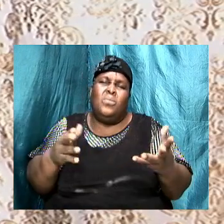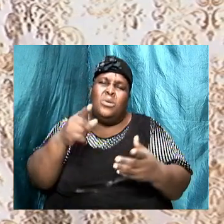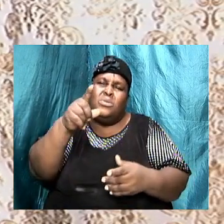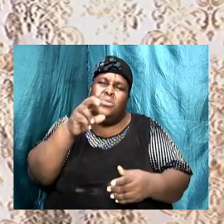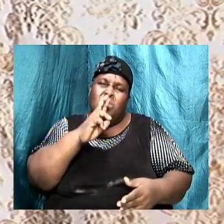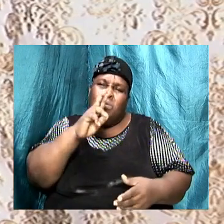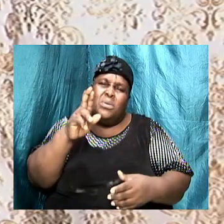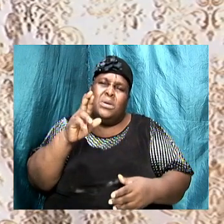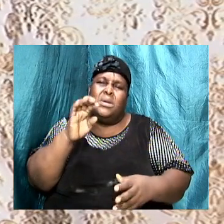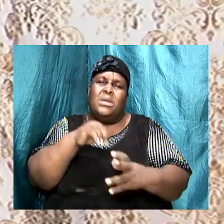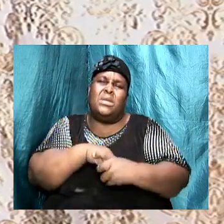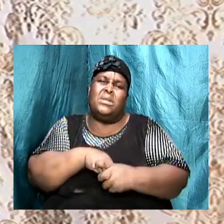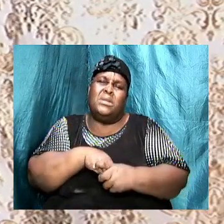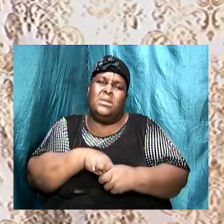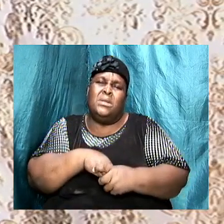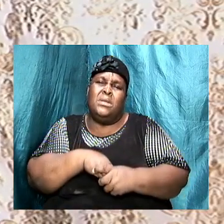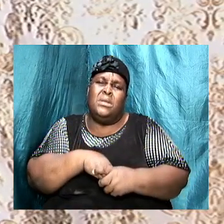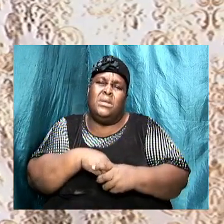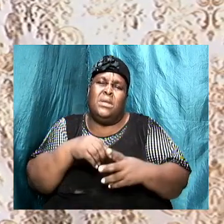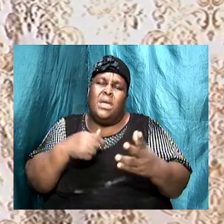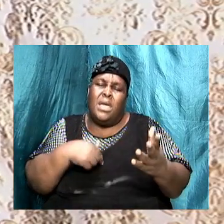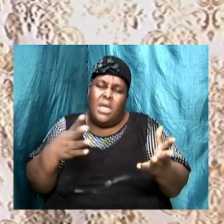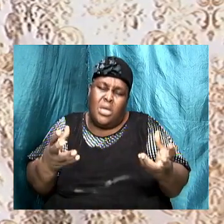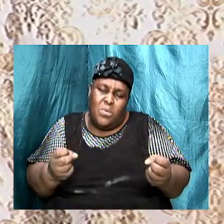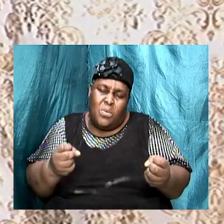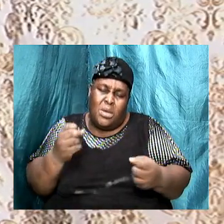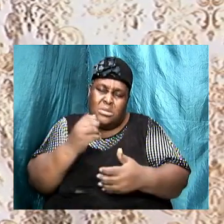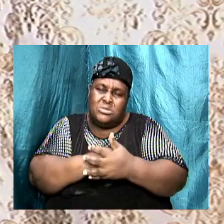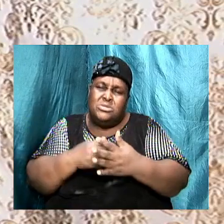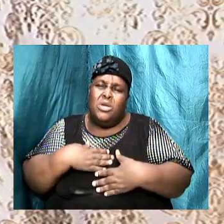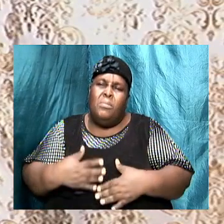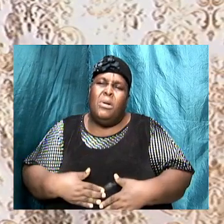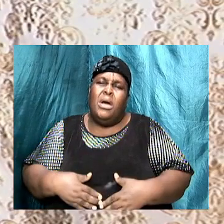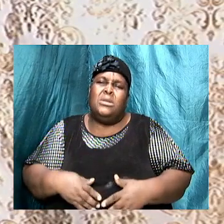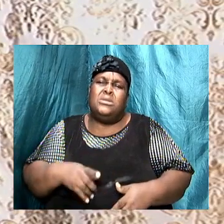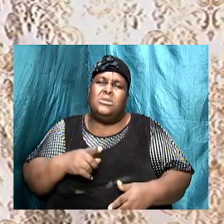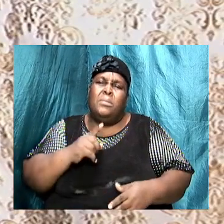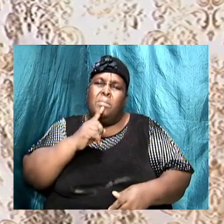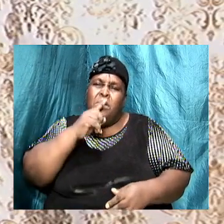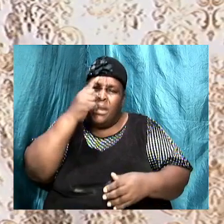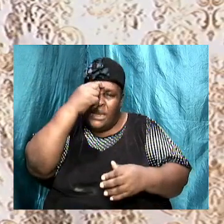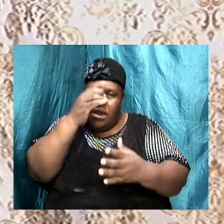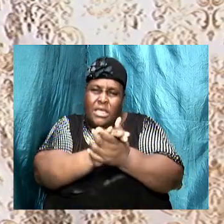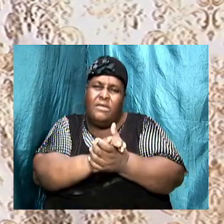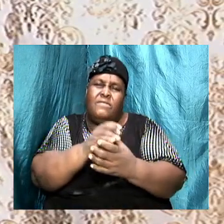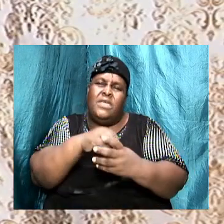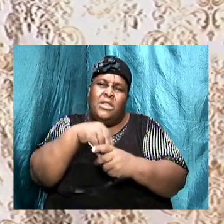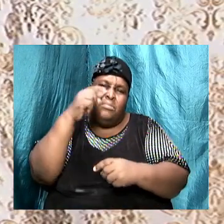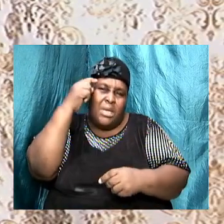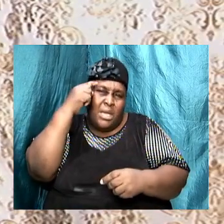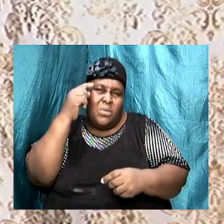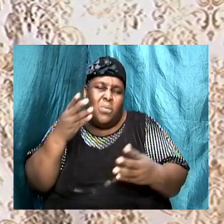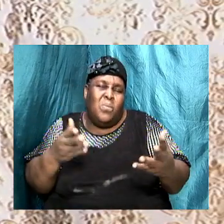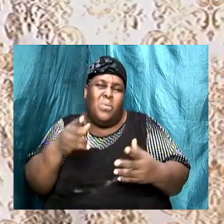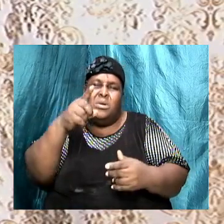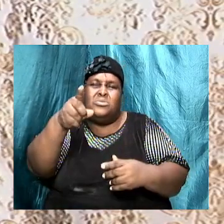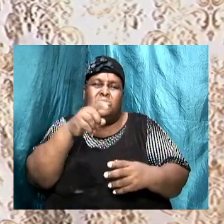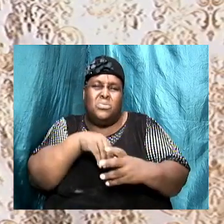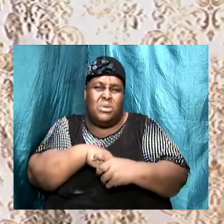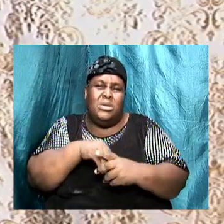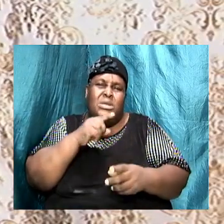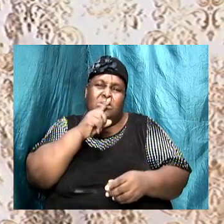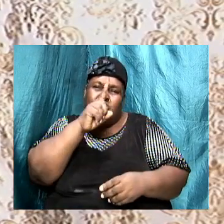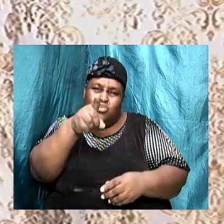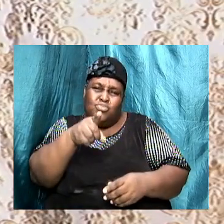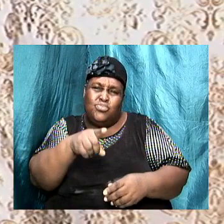Hallelujah. I want somebody to be convinced in their mind tonight that what you are in is truth,